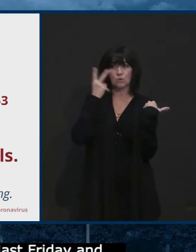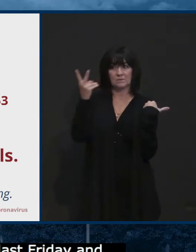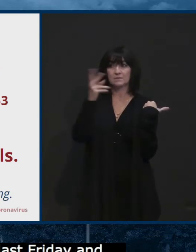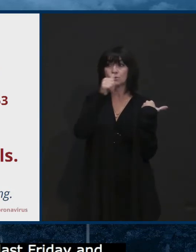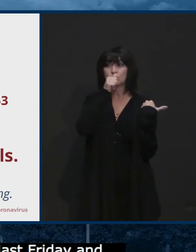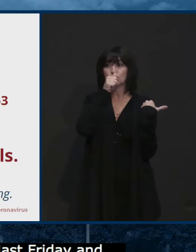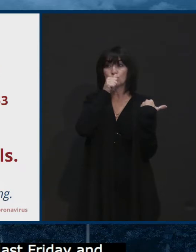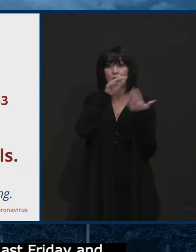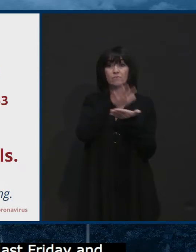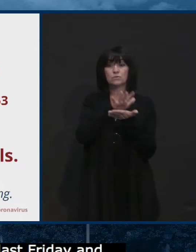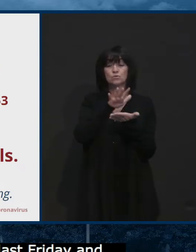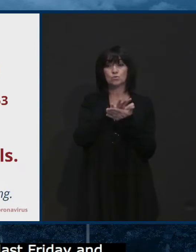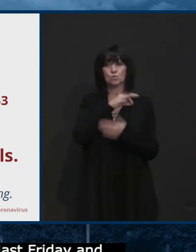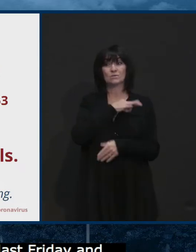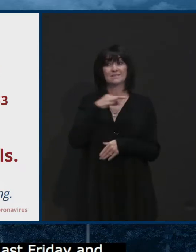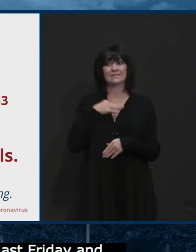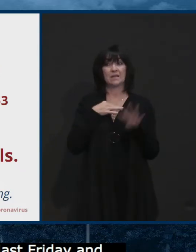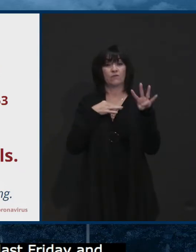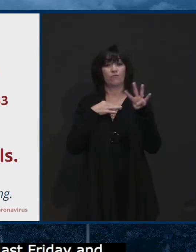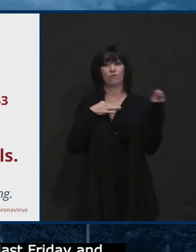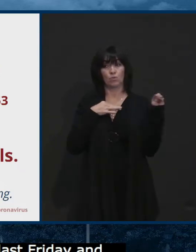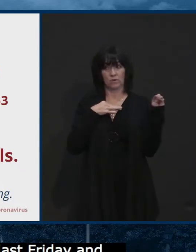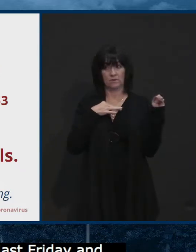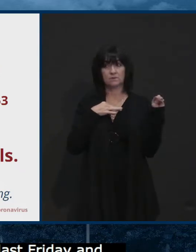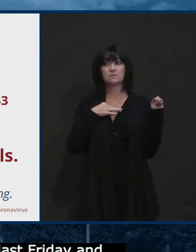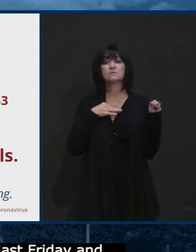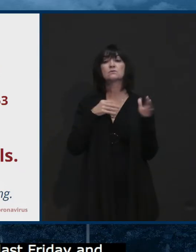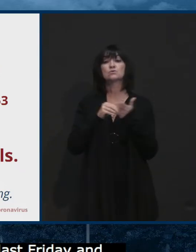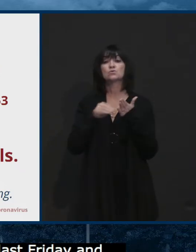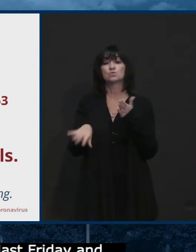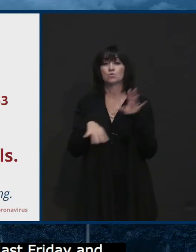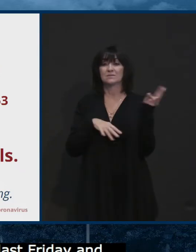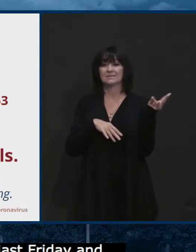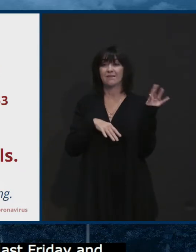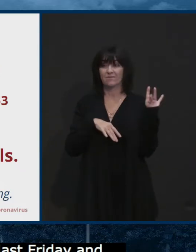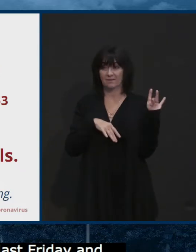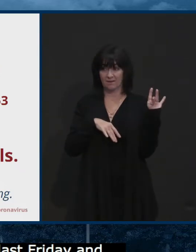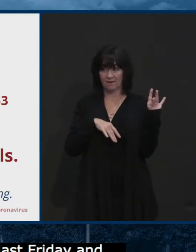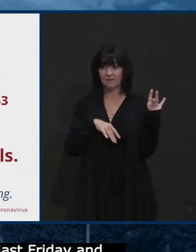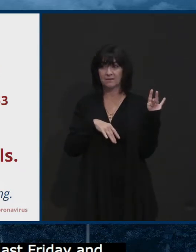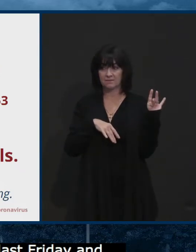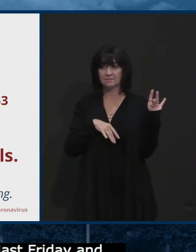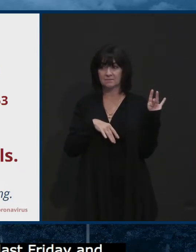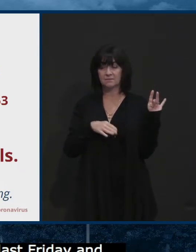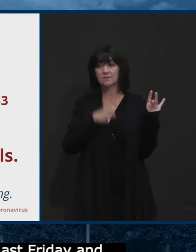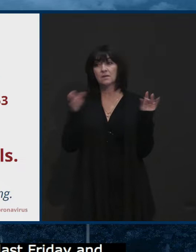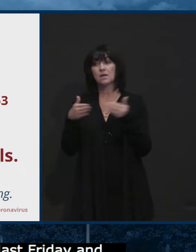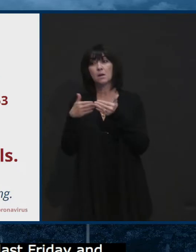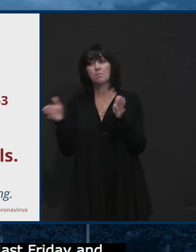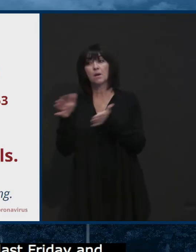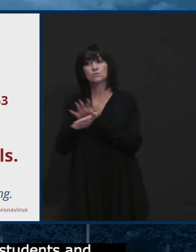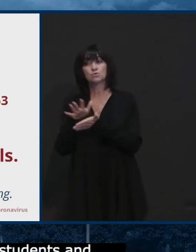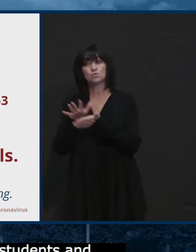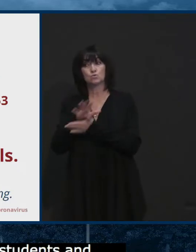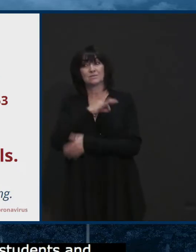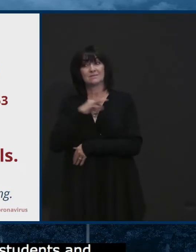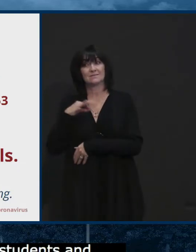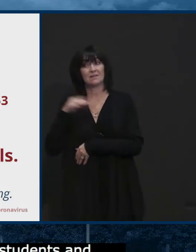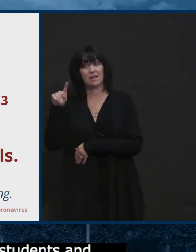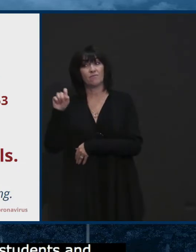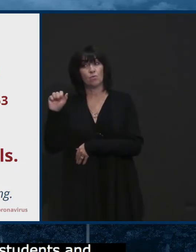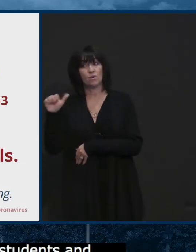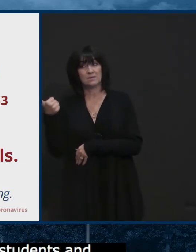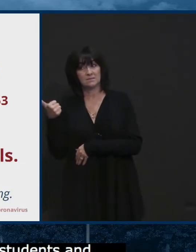40 staff and 78 students, and in public schools, 110 staff and 63 students. What this means is these